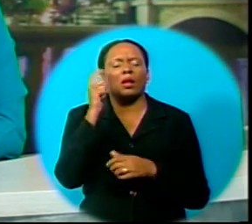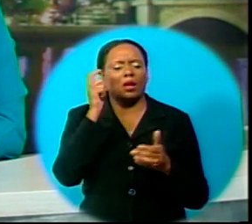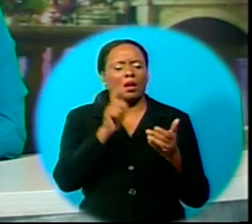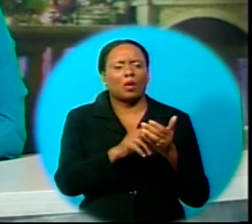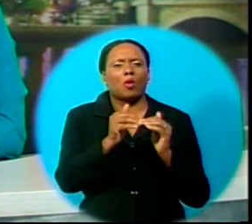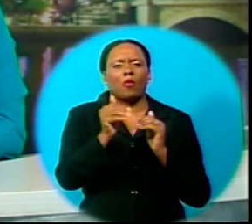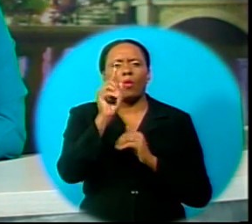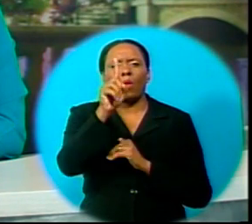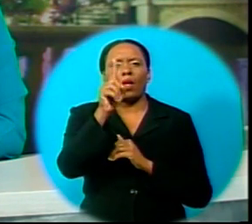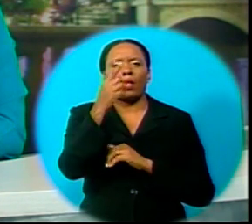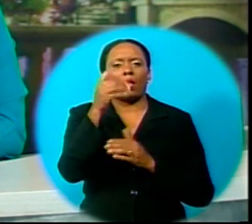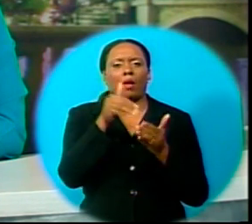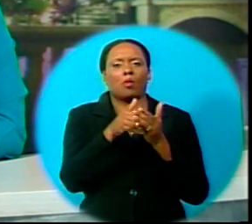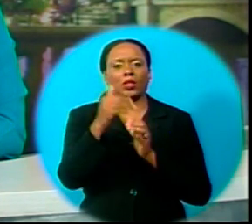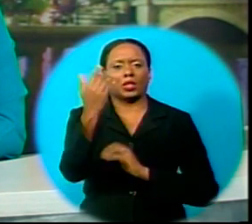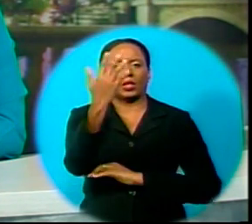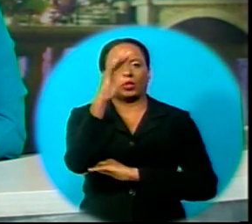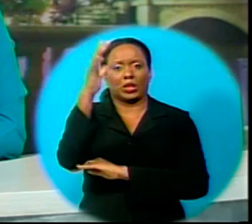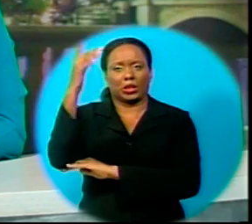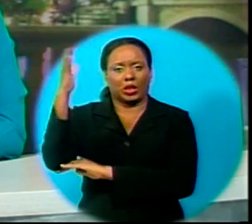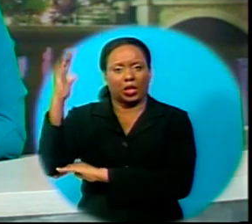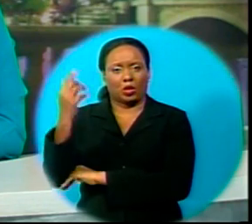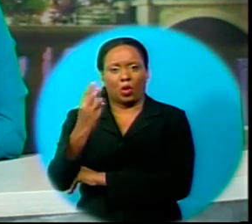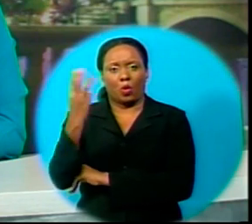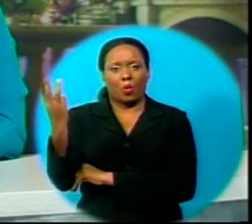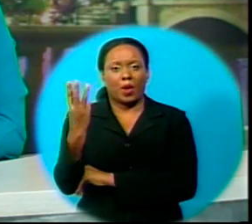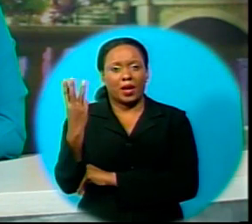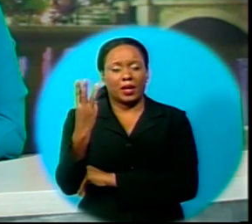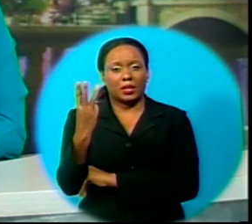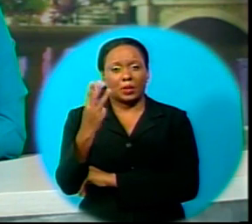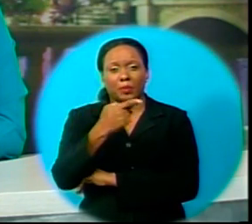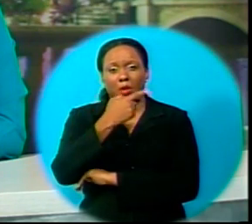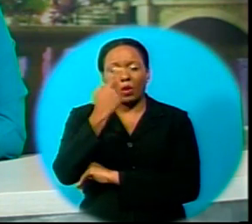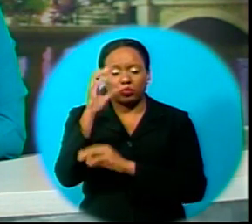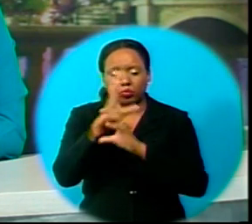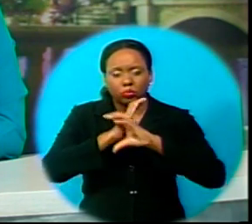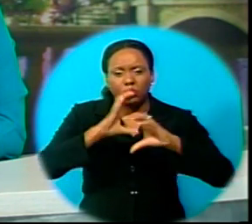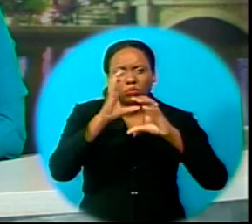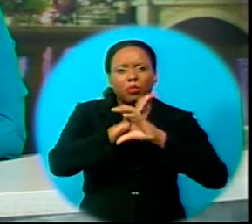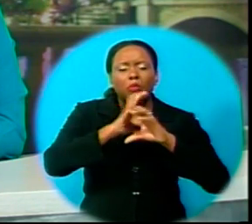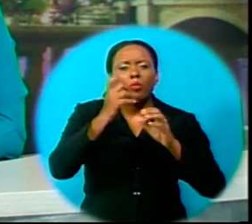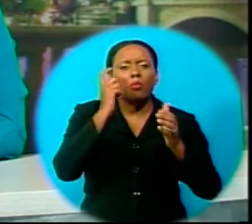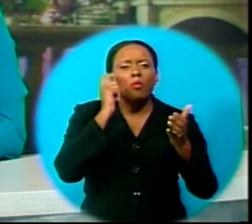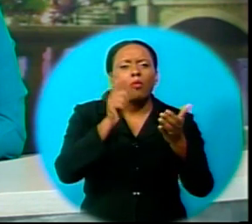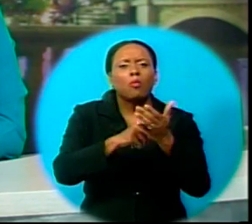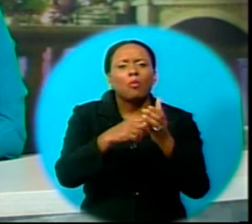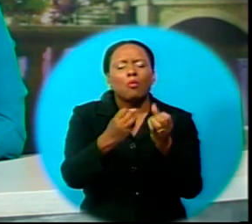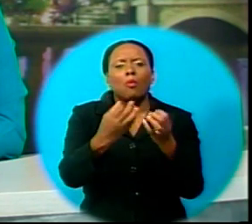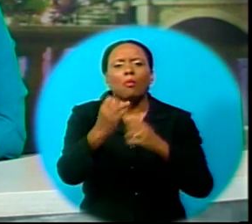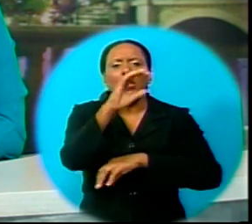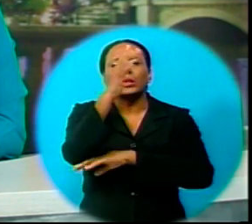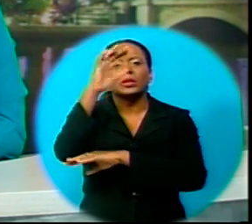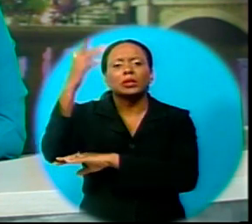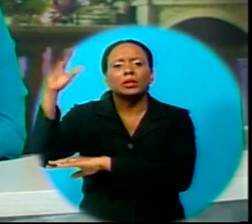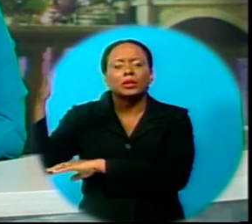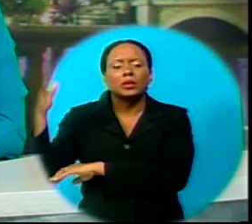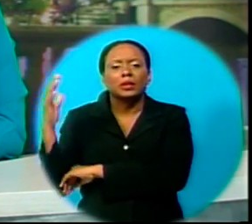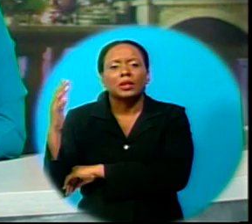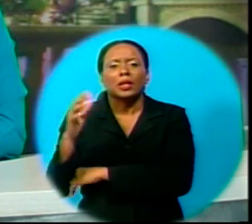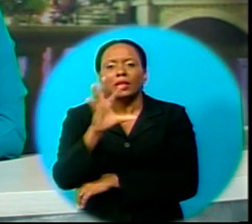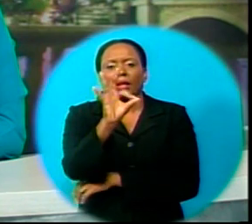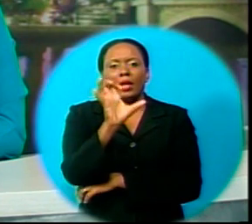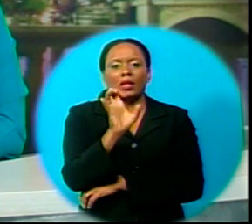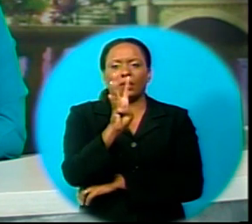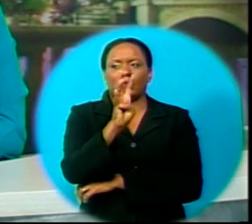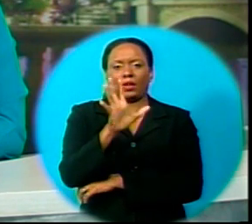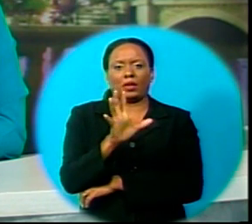on Wednesday following drug eradication exercises conducted by the drug squad with assistance by members of the Tactical Response